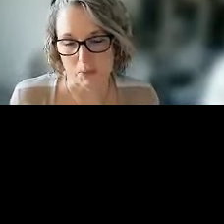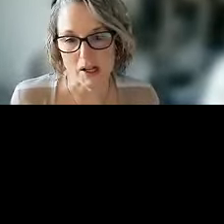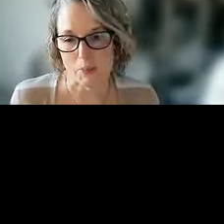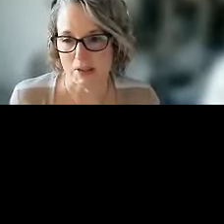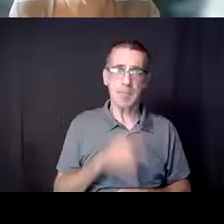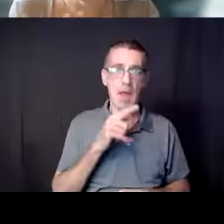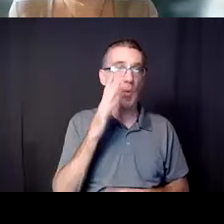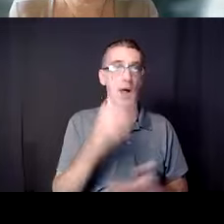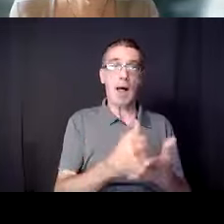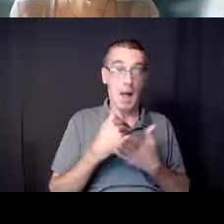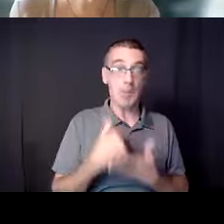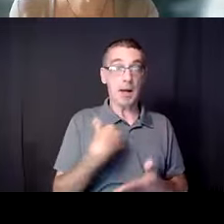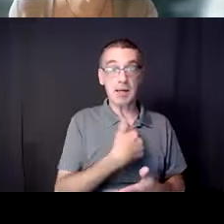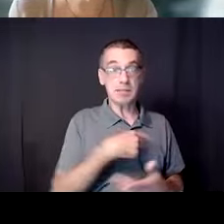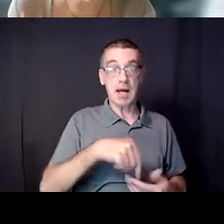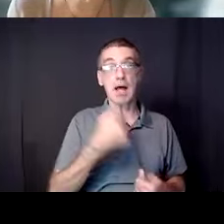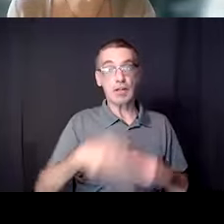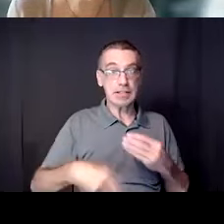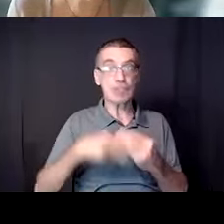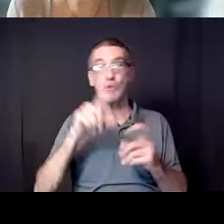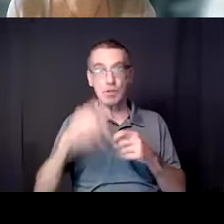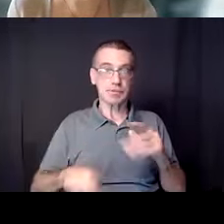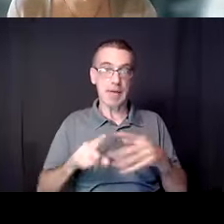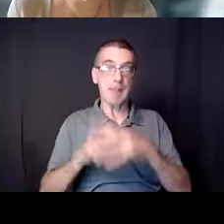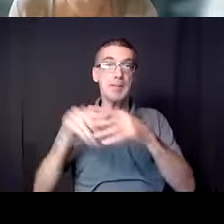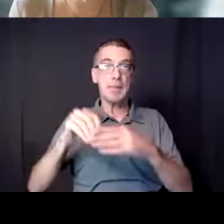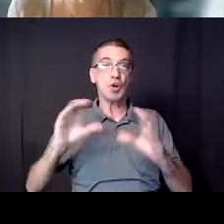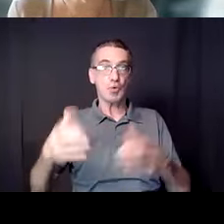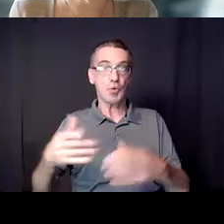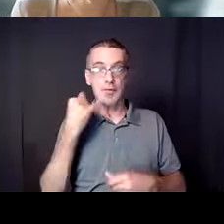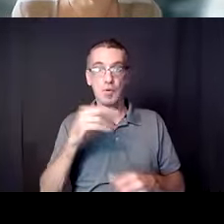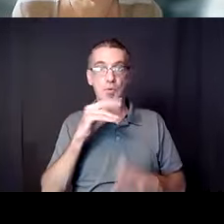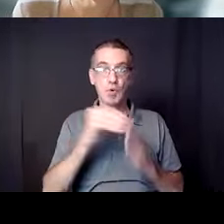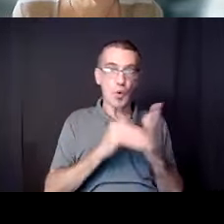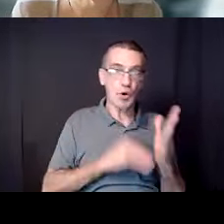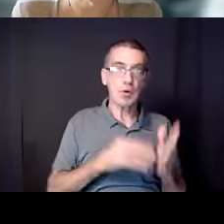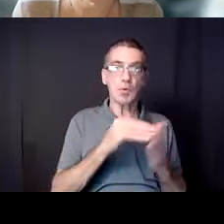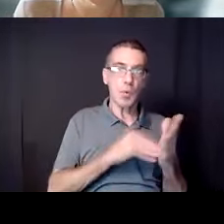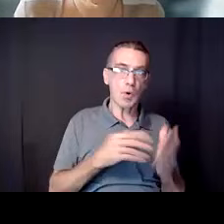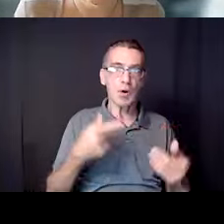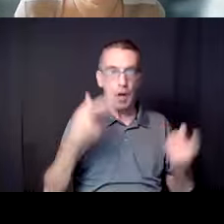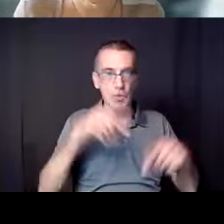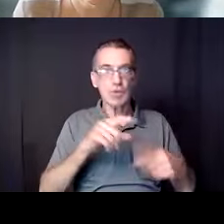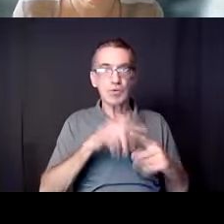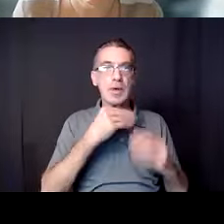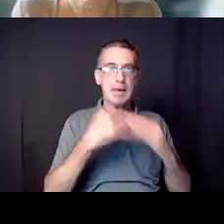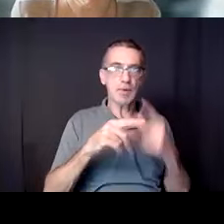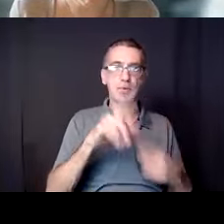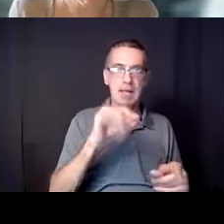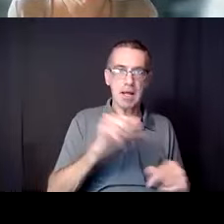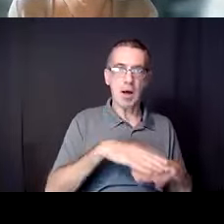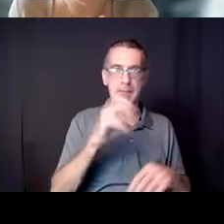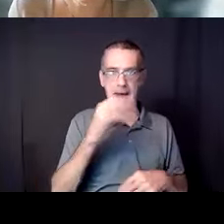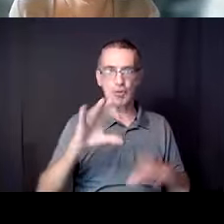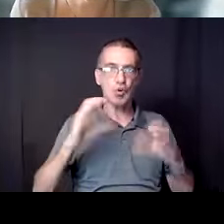because that will help us. And if other additional questions came up in the group, and if your recorder agreed to email them to Lydia on behalf